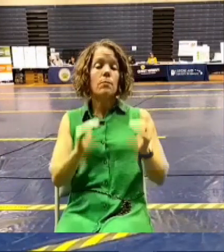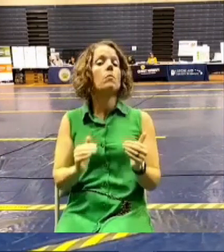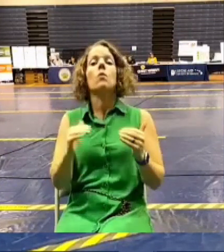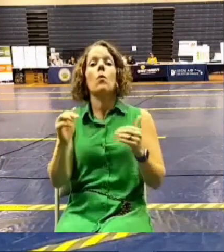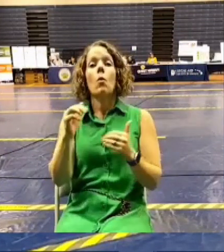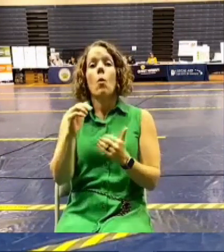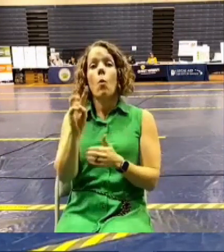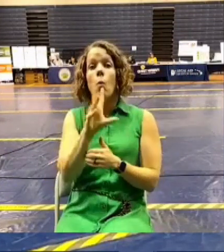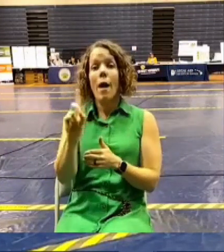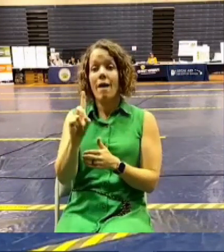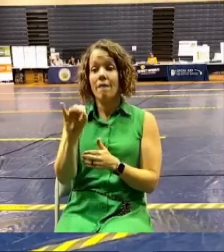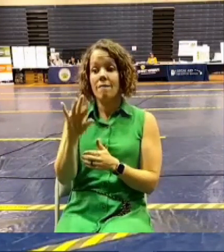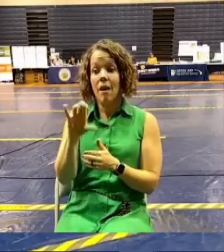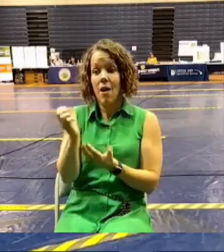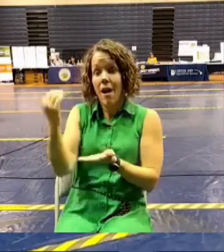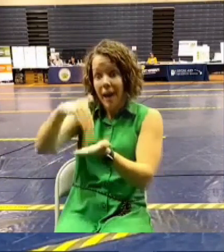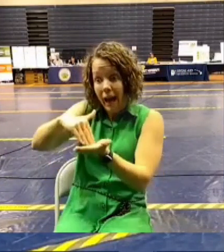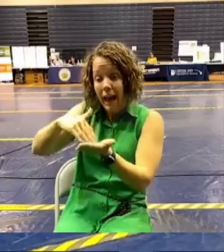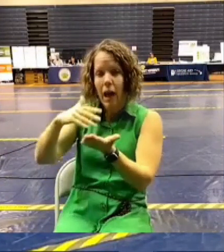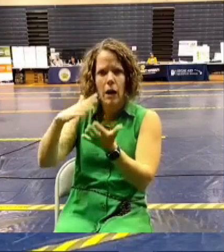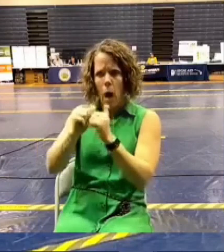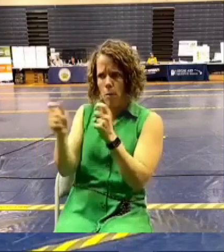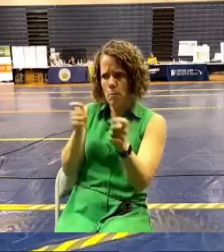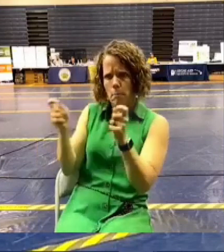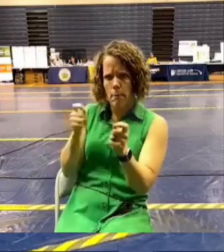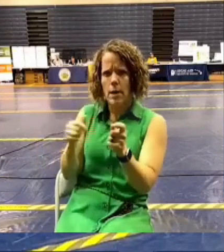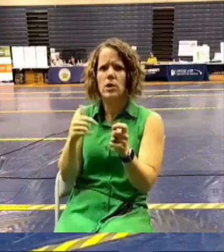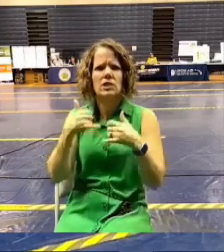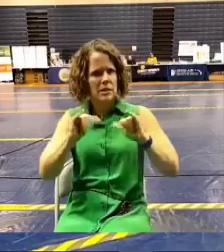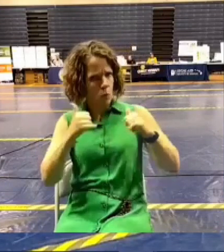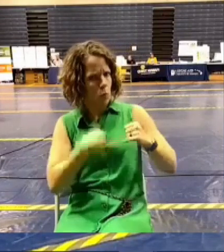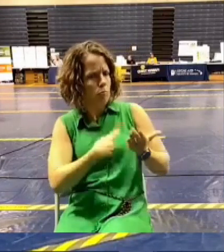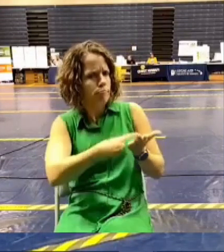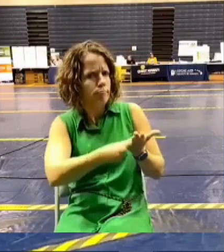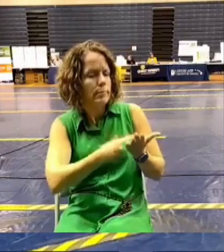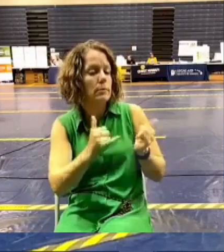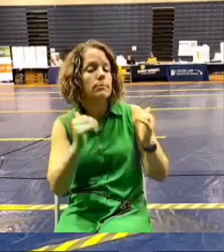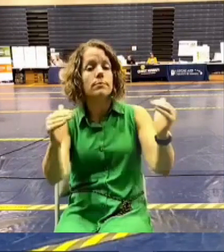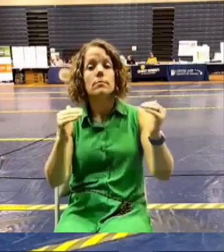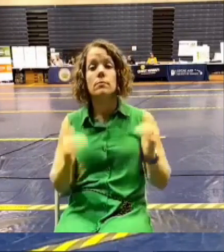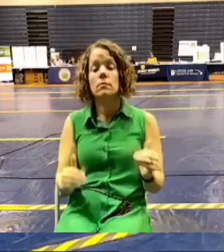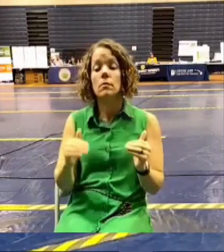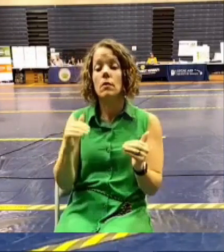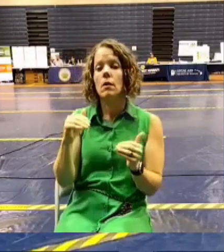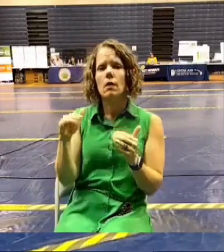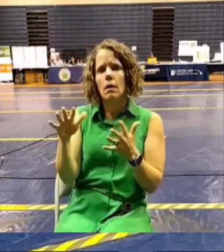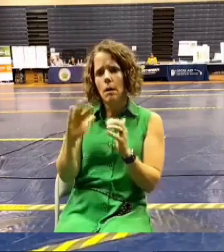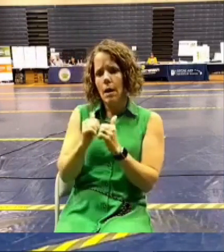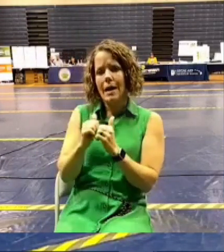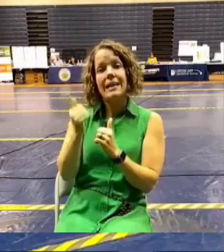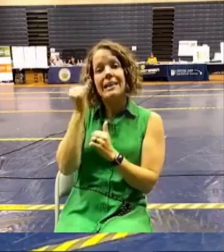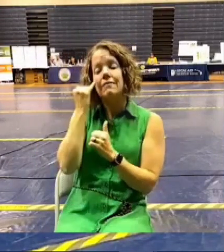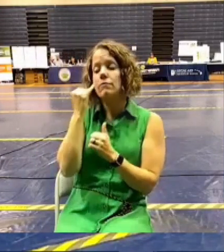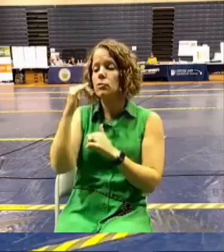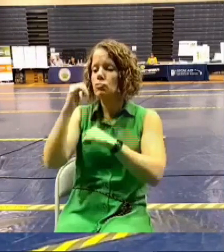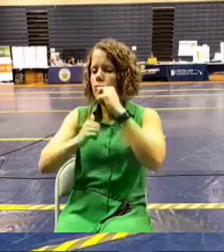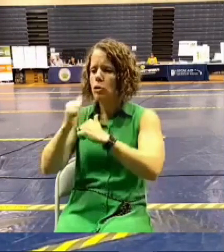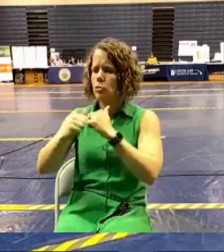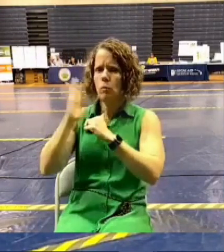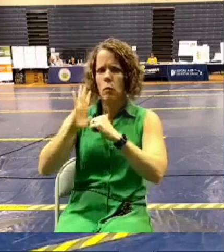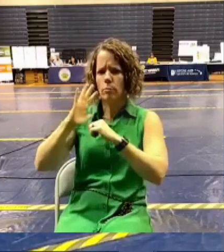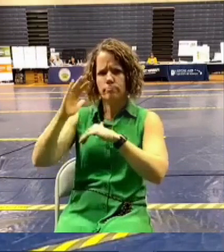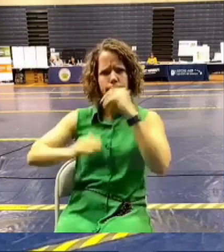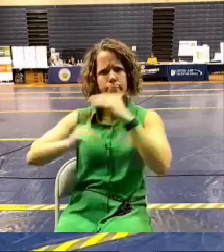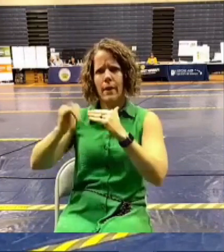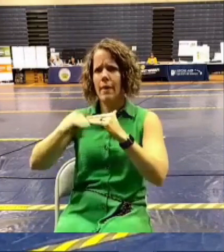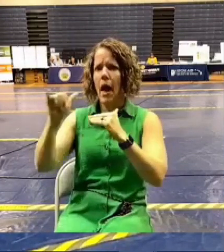So that is being a conversation that's on our table. Number eight, stabilization of damaged historic structures and their